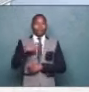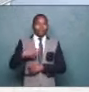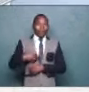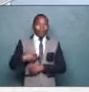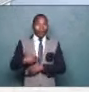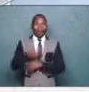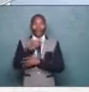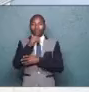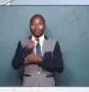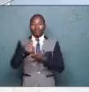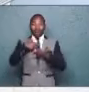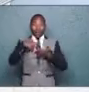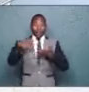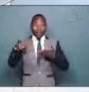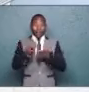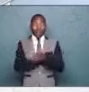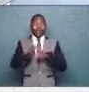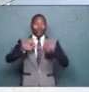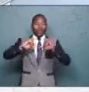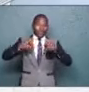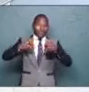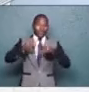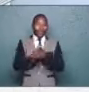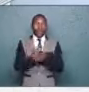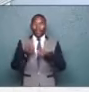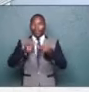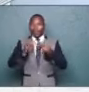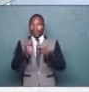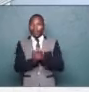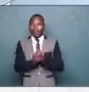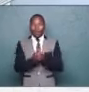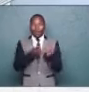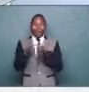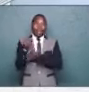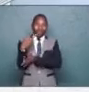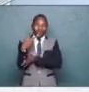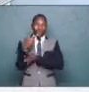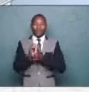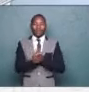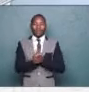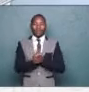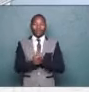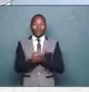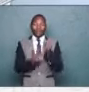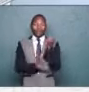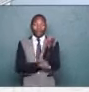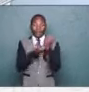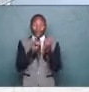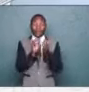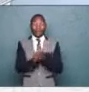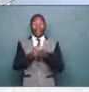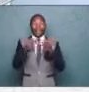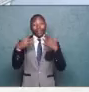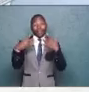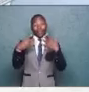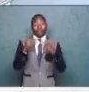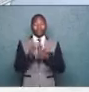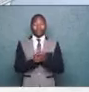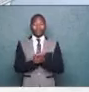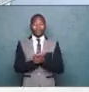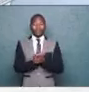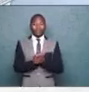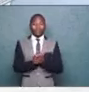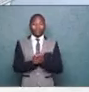abambo, kalembera ongoyesera achitika mu zigawo ziwiri maboma asanu ndi atatu